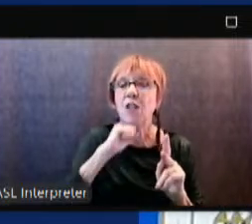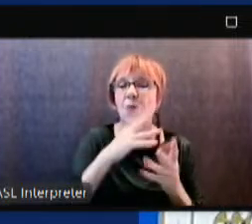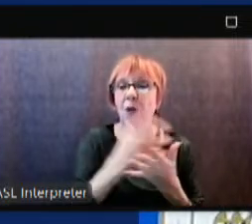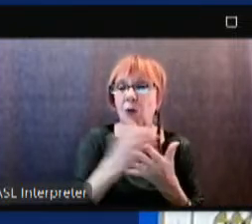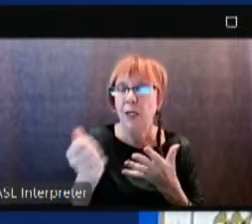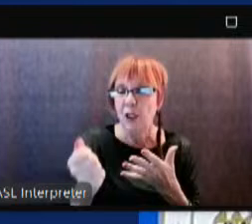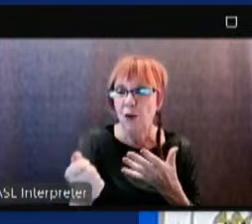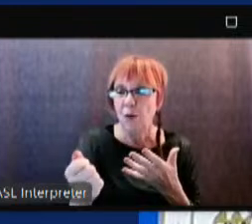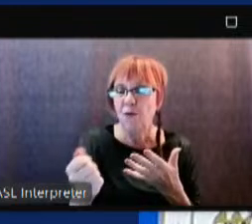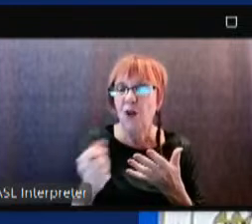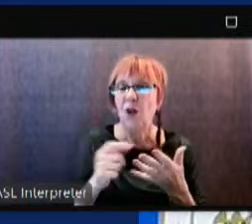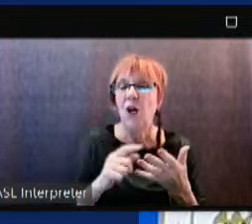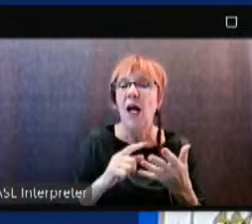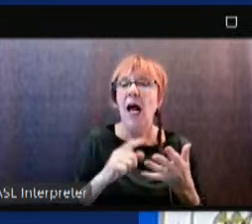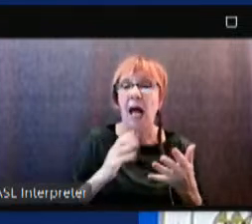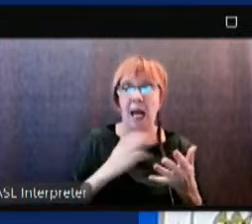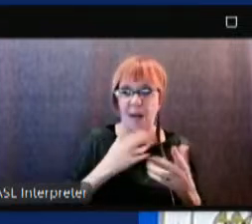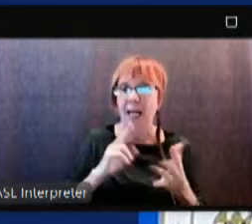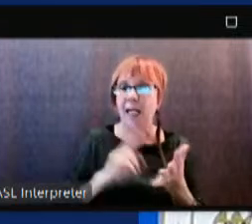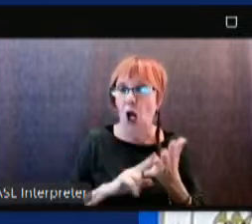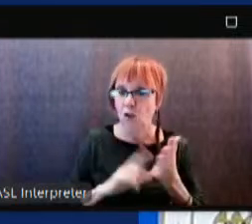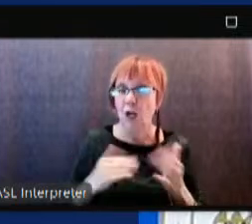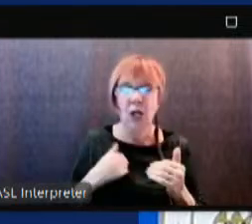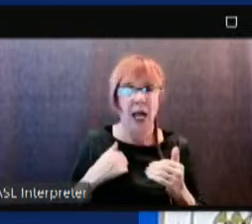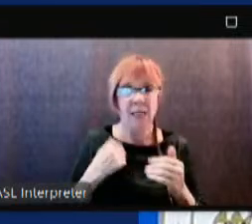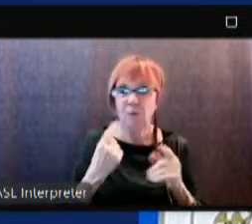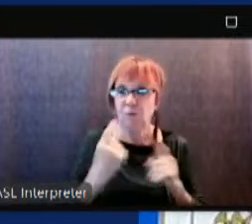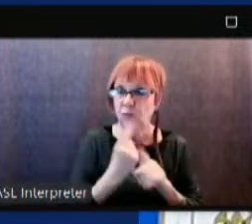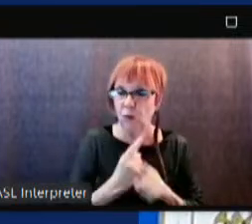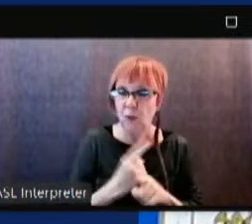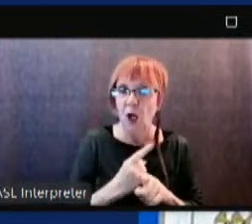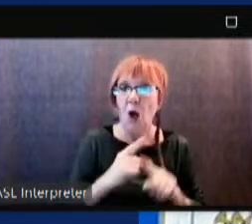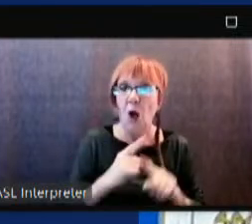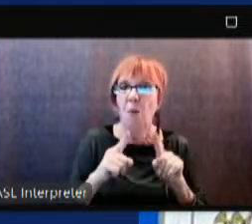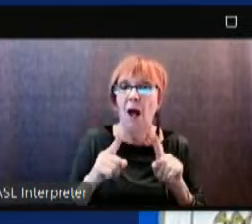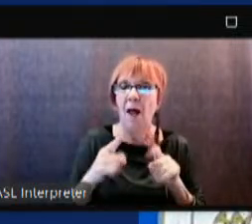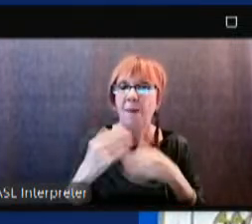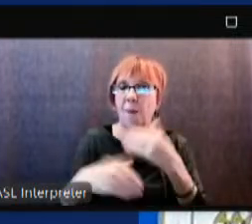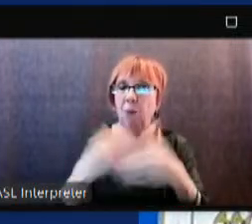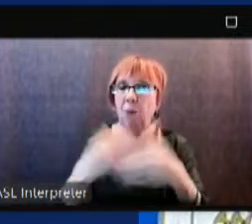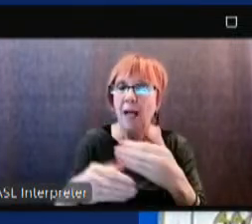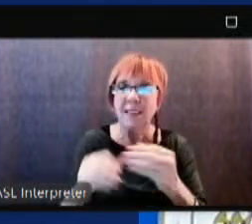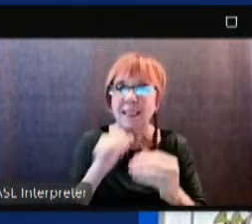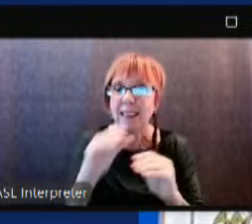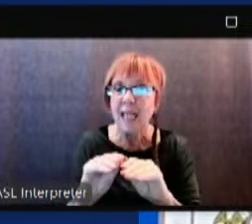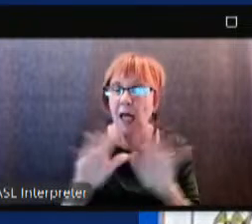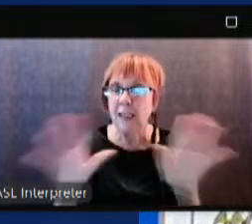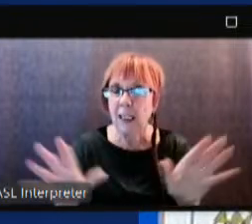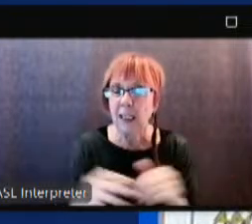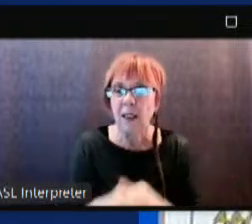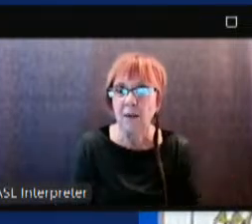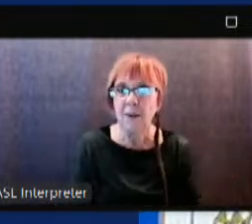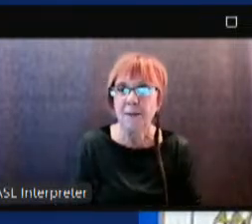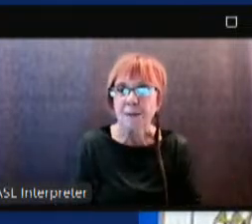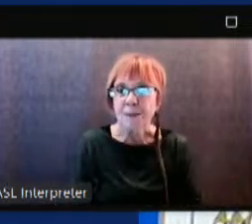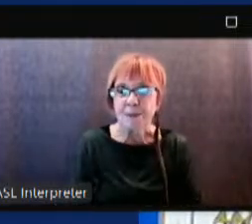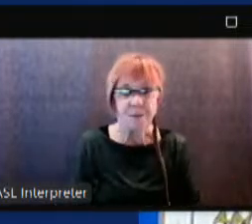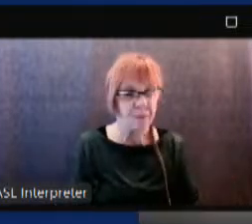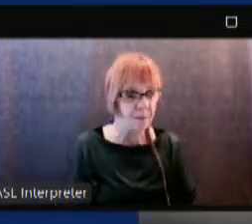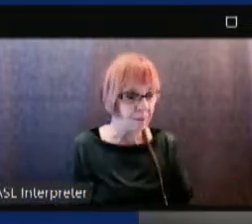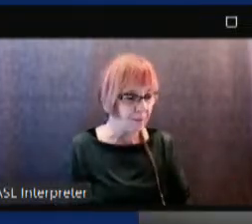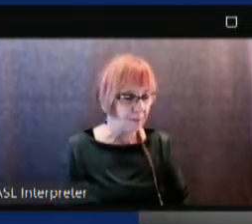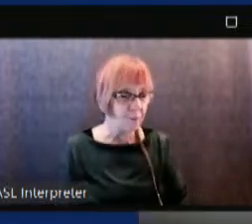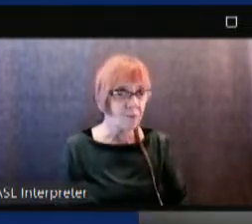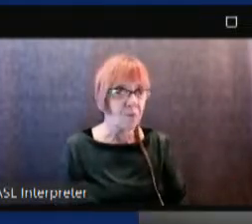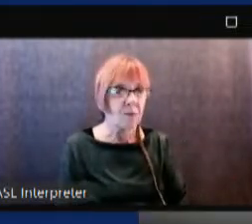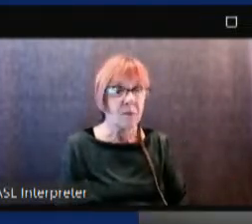county's permit website and process are unclear. So what's my next step? What guidance can you give that individual?